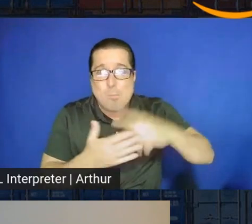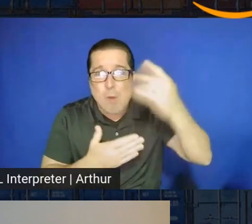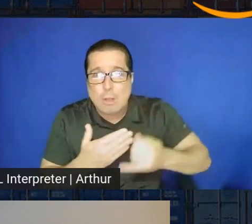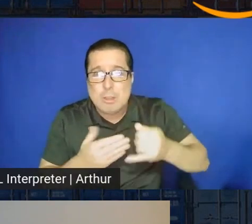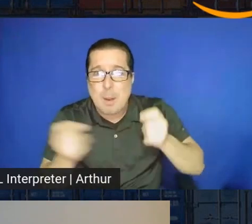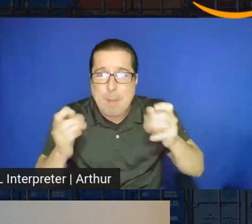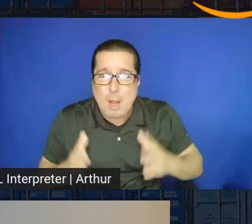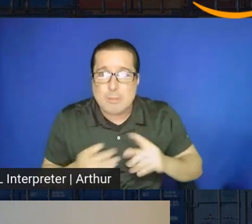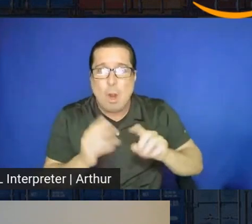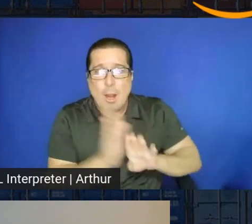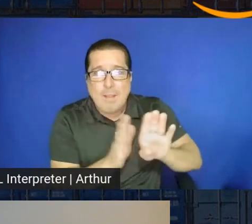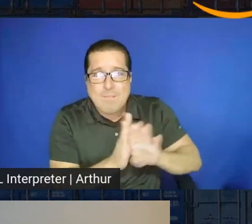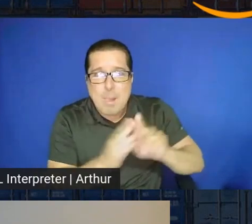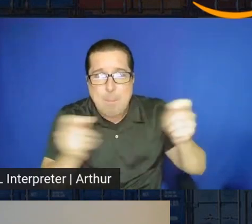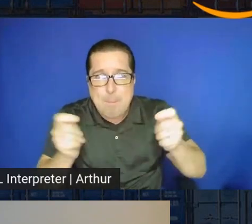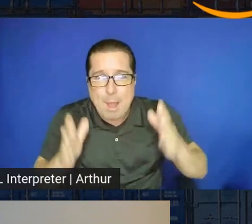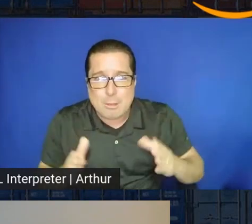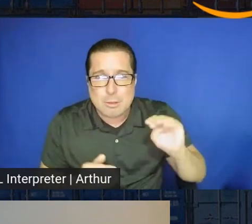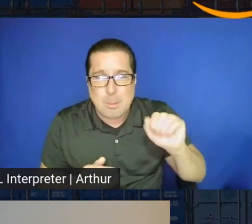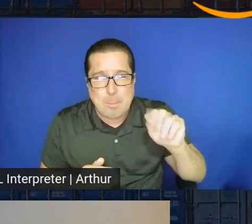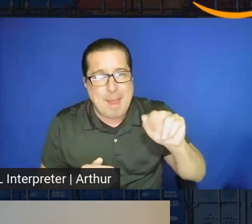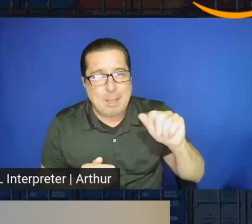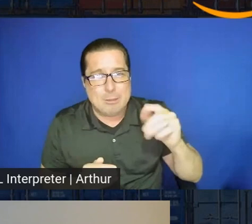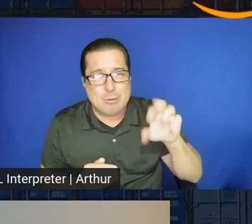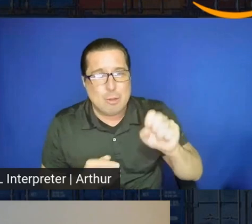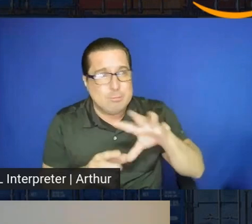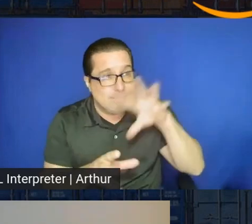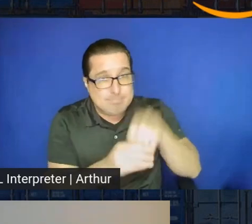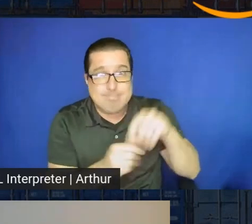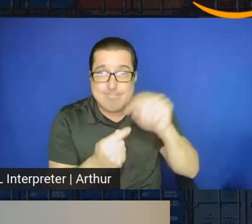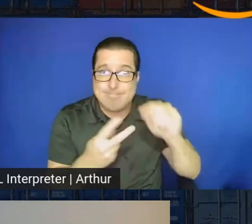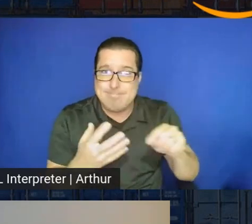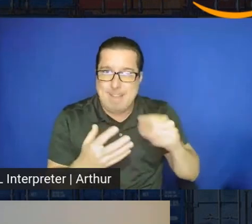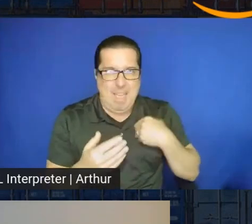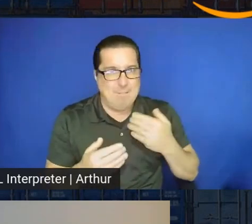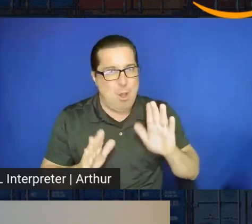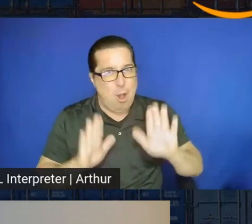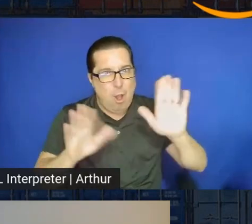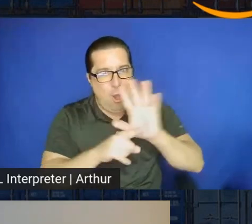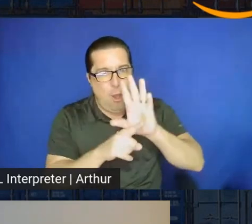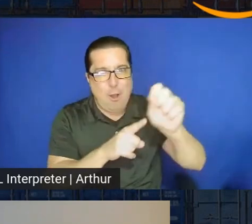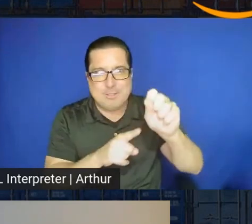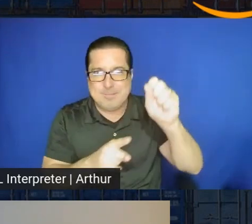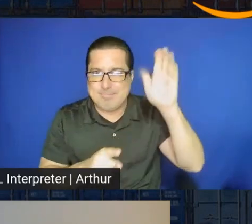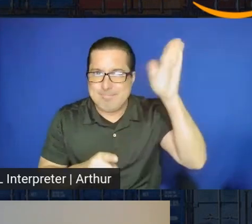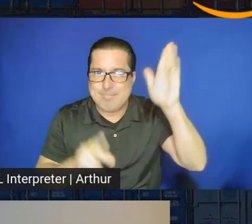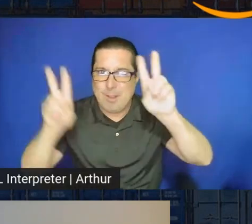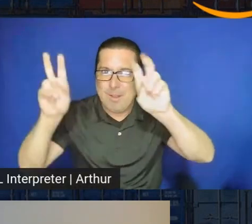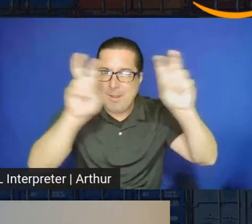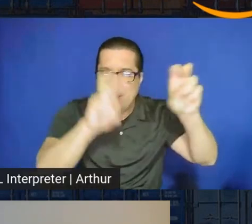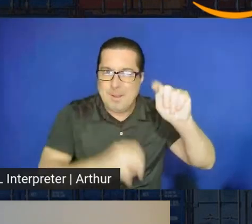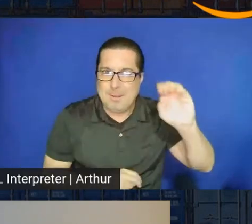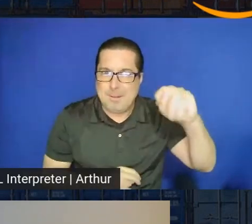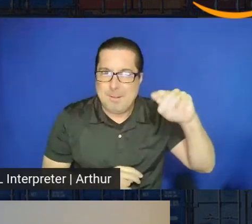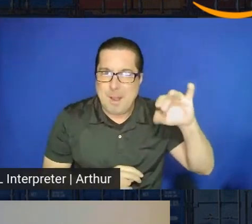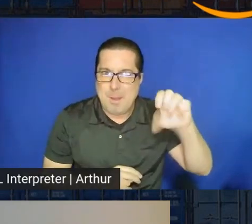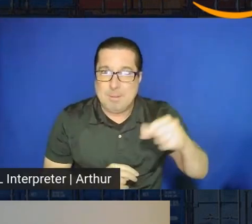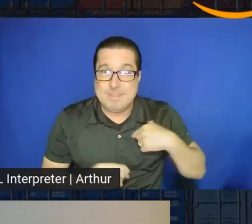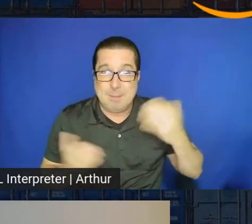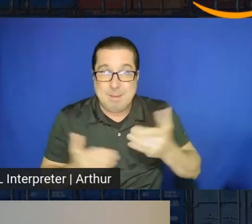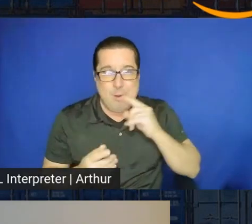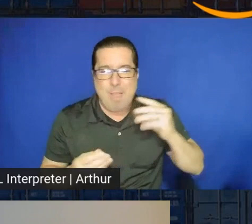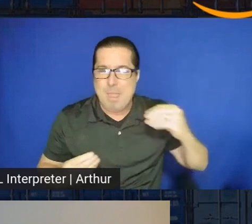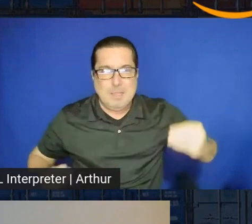and we have a number of awesome topics for you today. Now, I'm in the spirit today for KubeCon. I've got